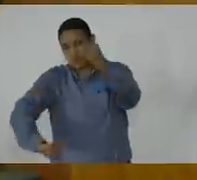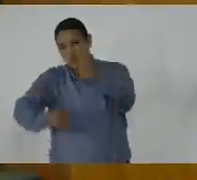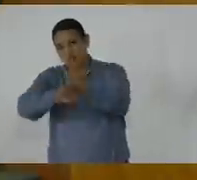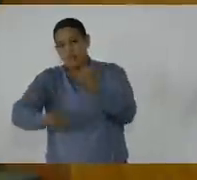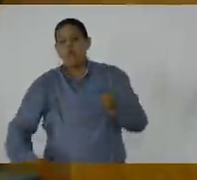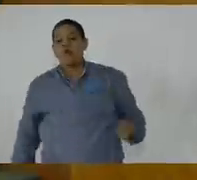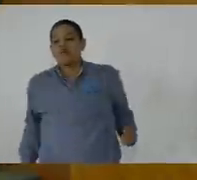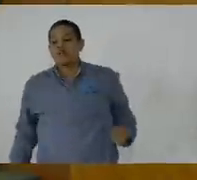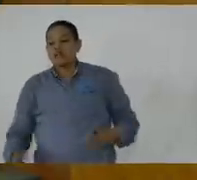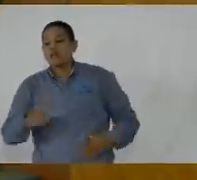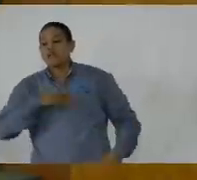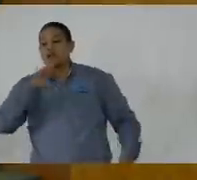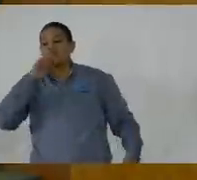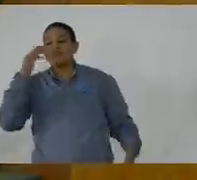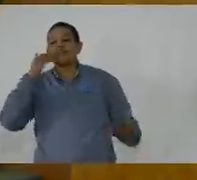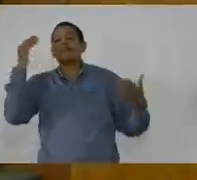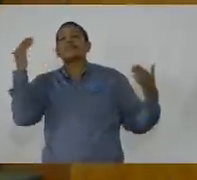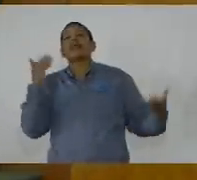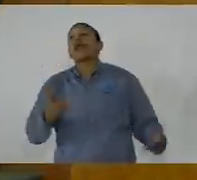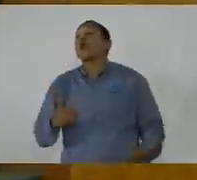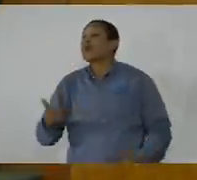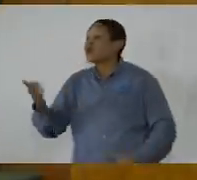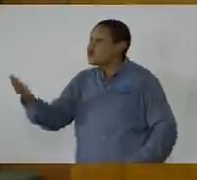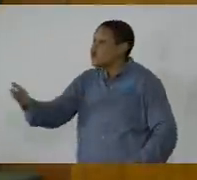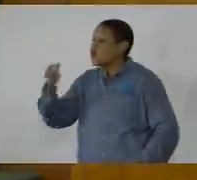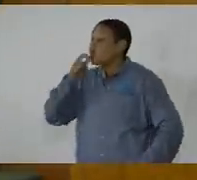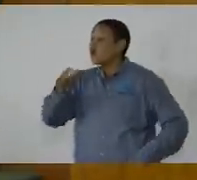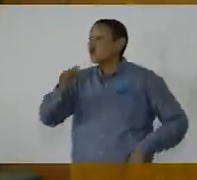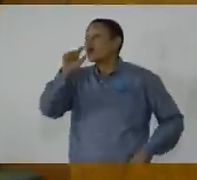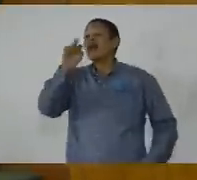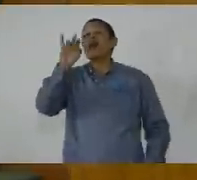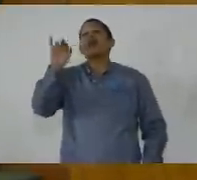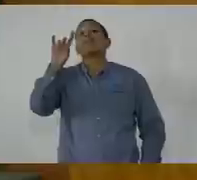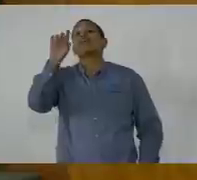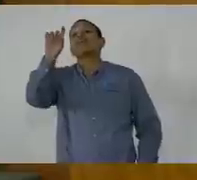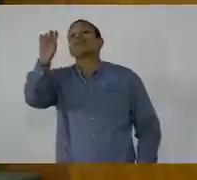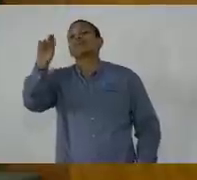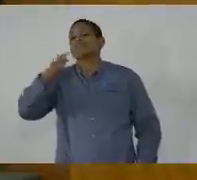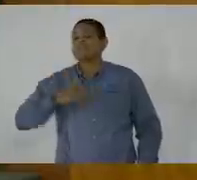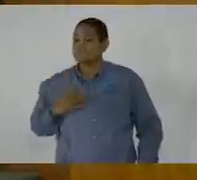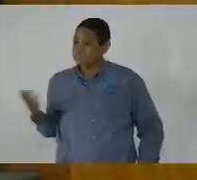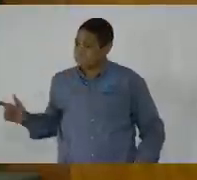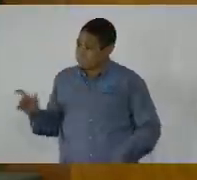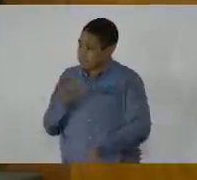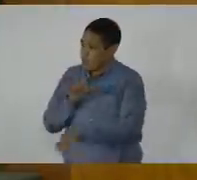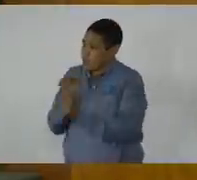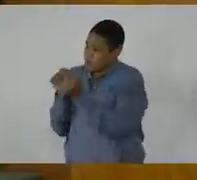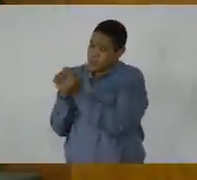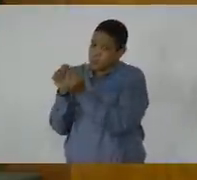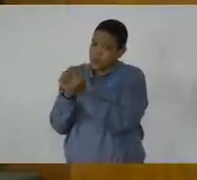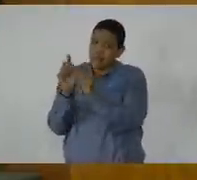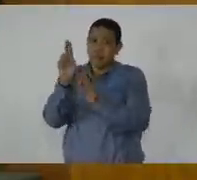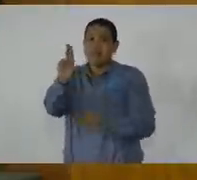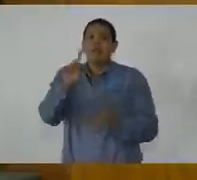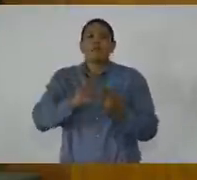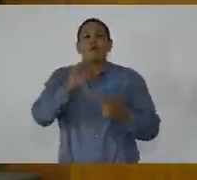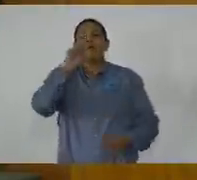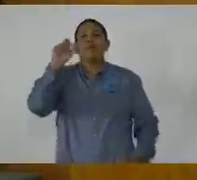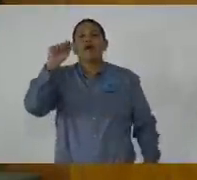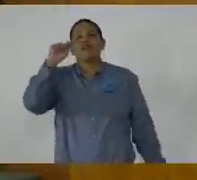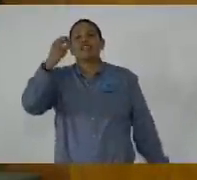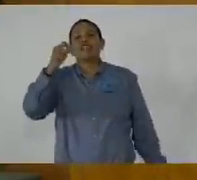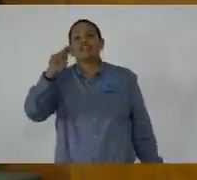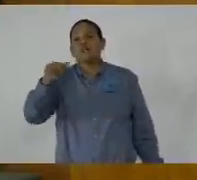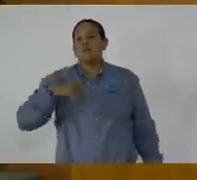My sincere thank you goes to Garwin Dixon, my close protection officer, and Maria Thomas, my